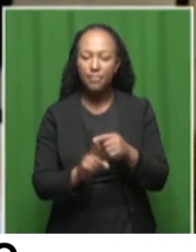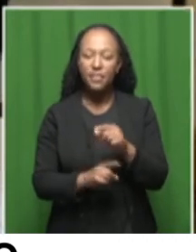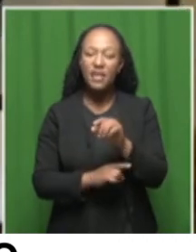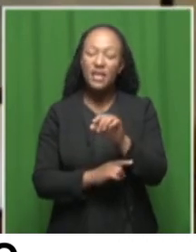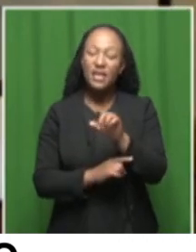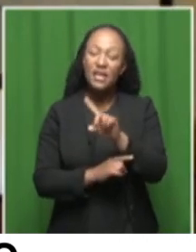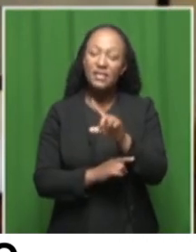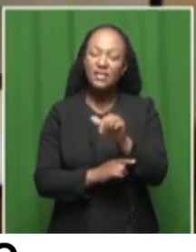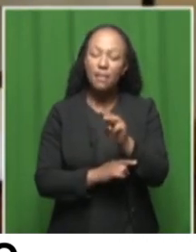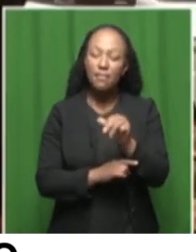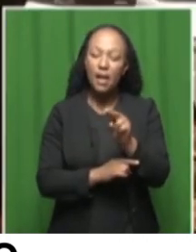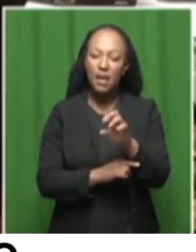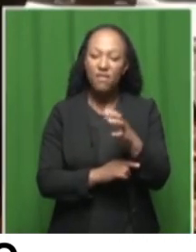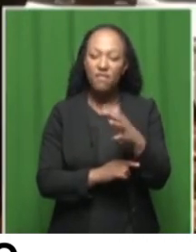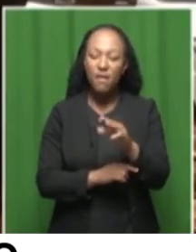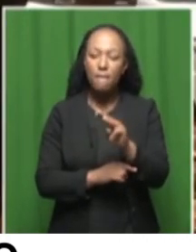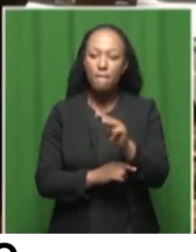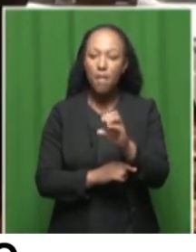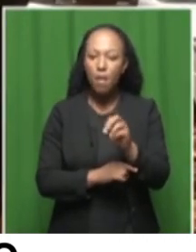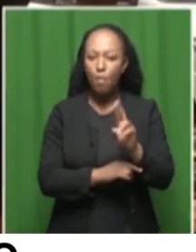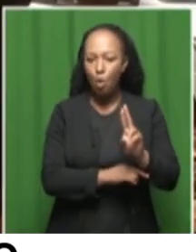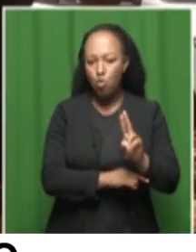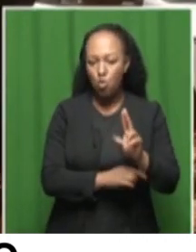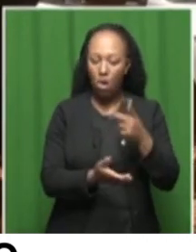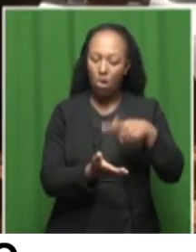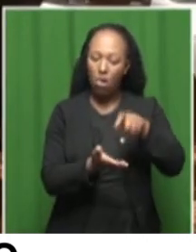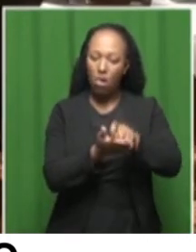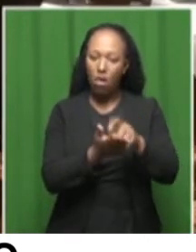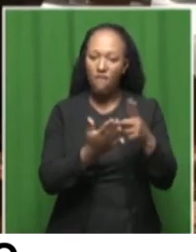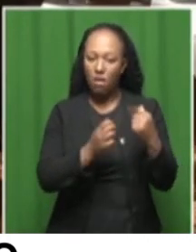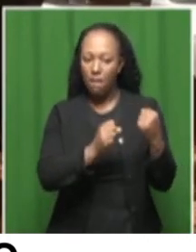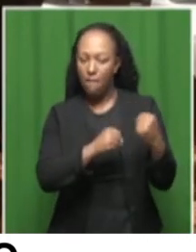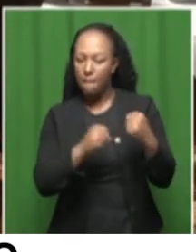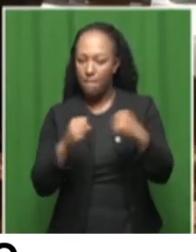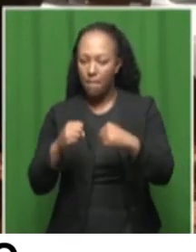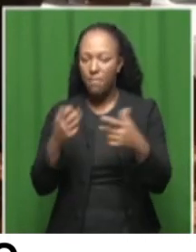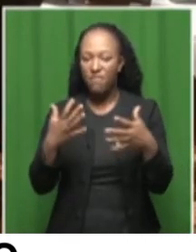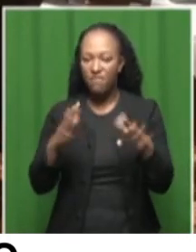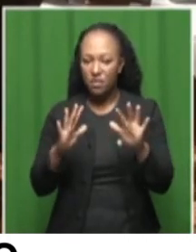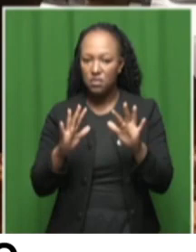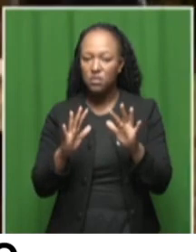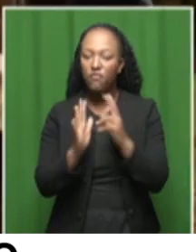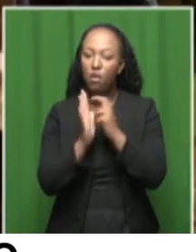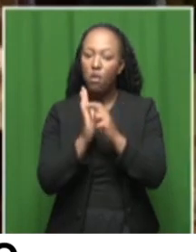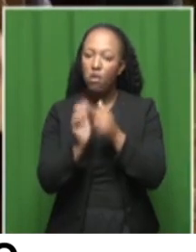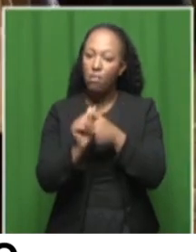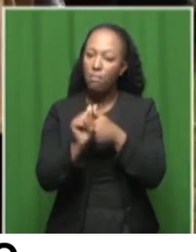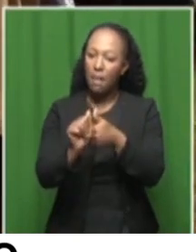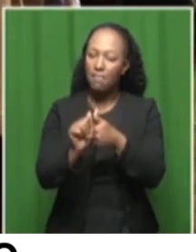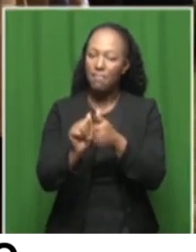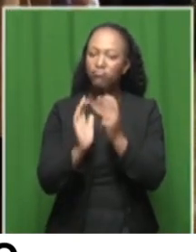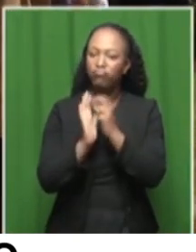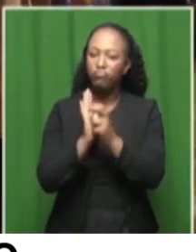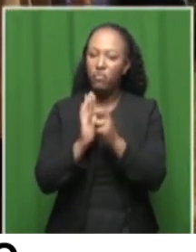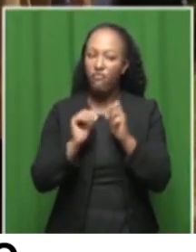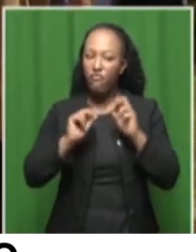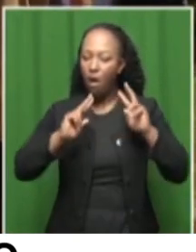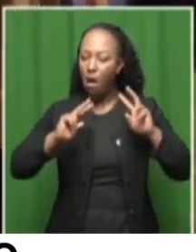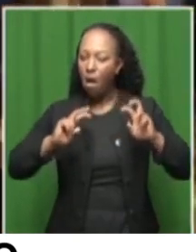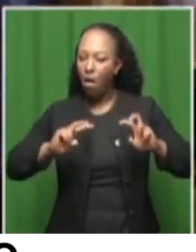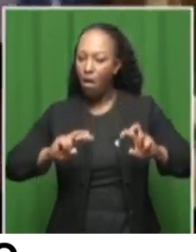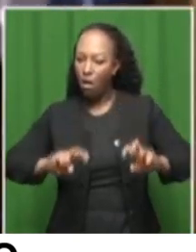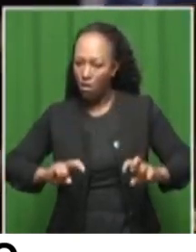of understanding aimed at fostering cooperation and compliance relating to